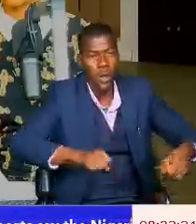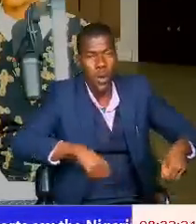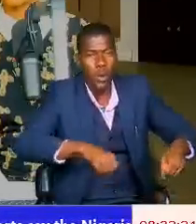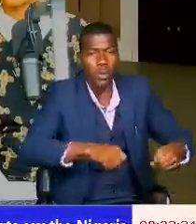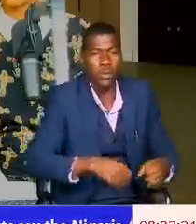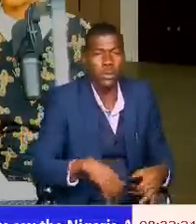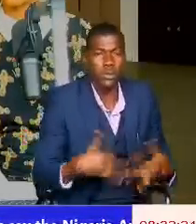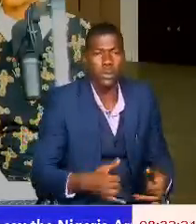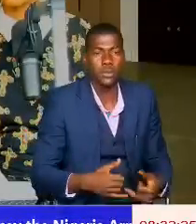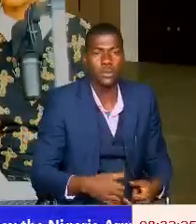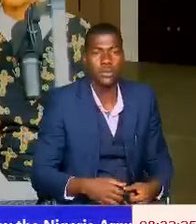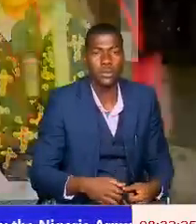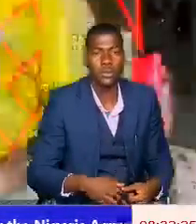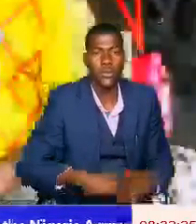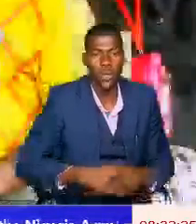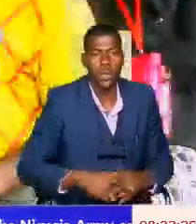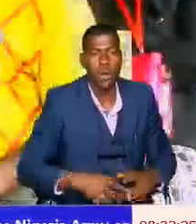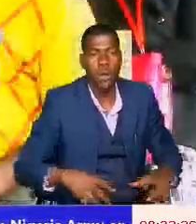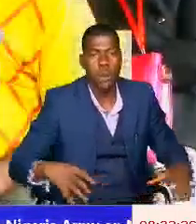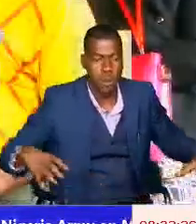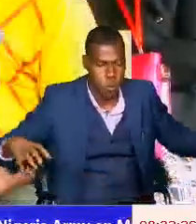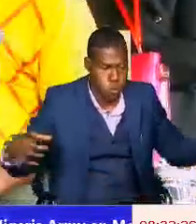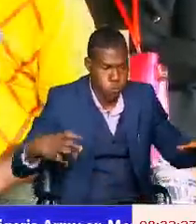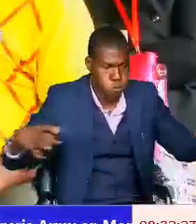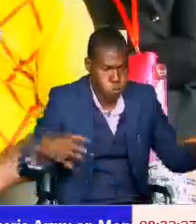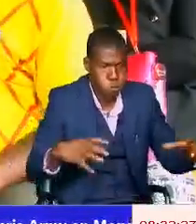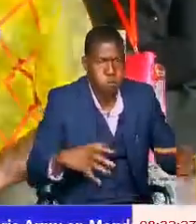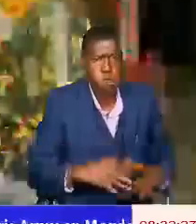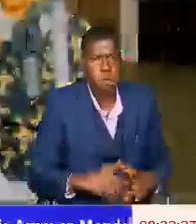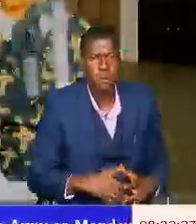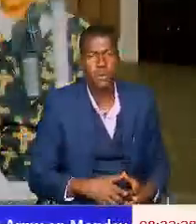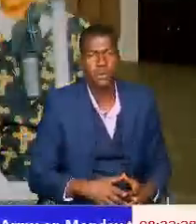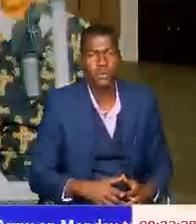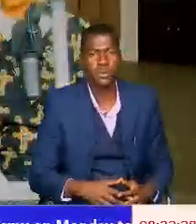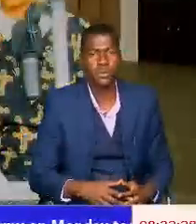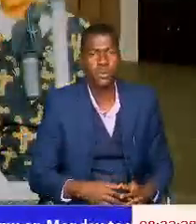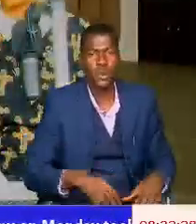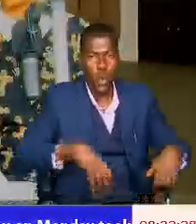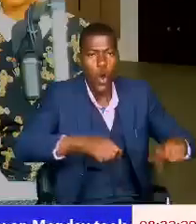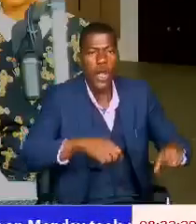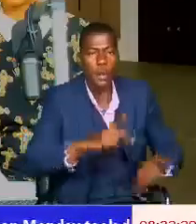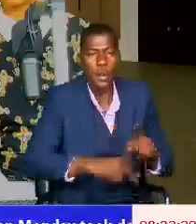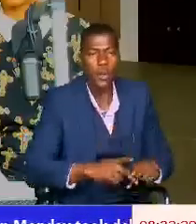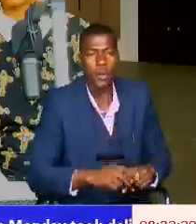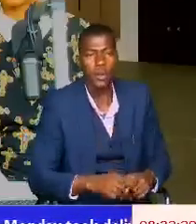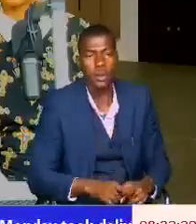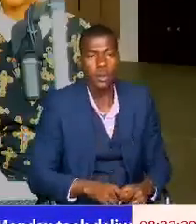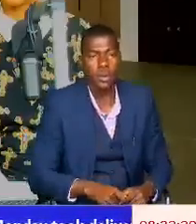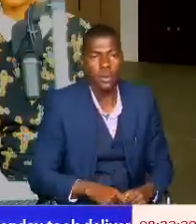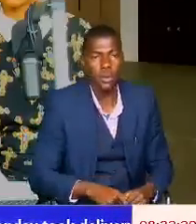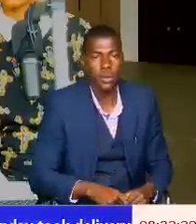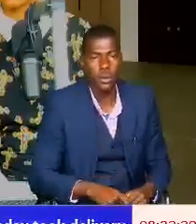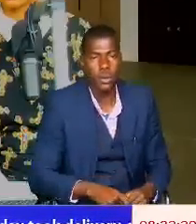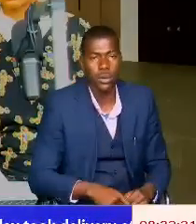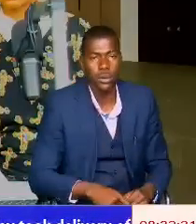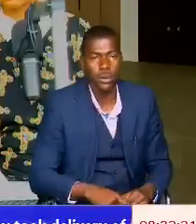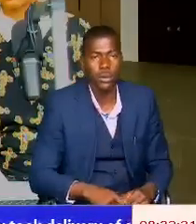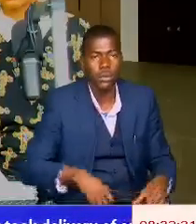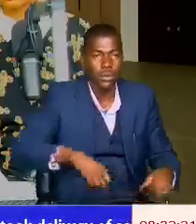The Okada people now, they can't reach 20 something, 40. They pursue them, then they shoot.